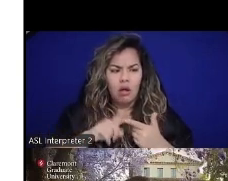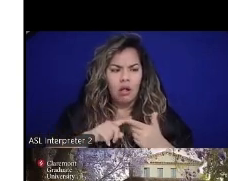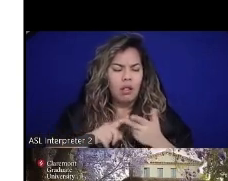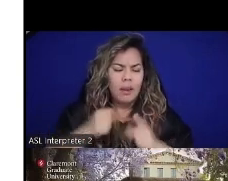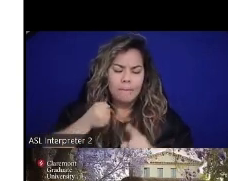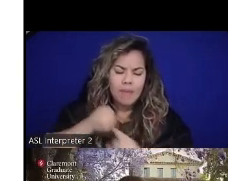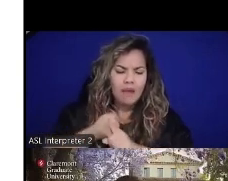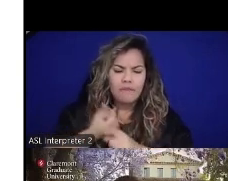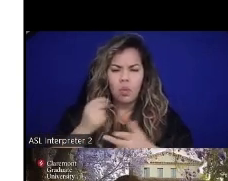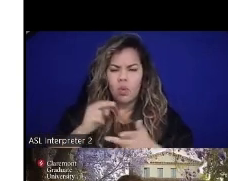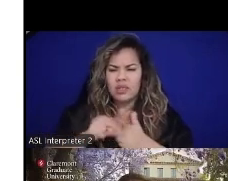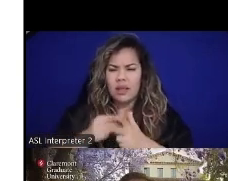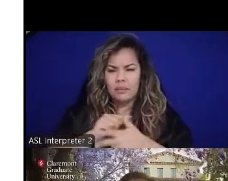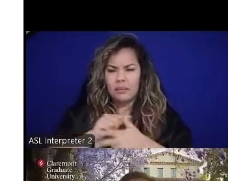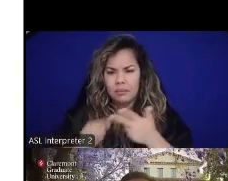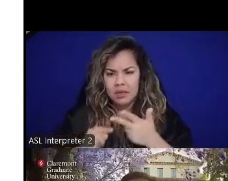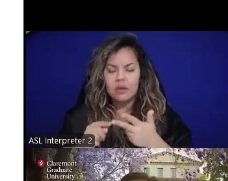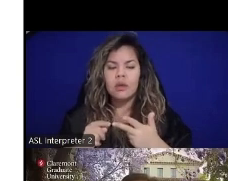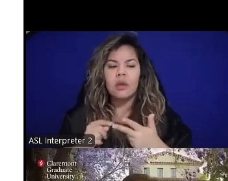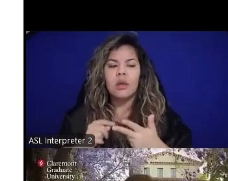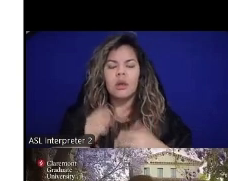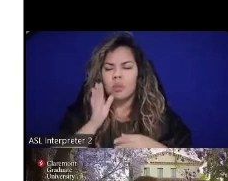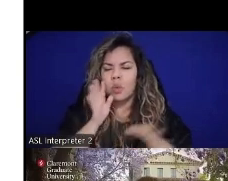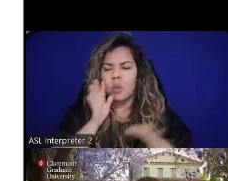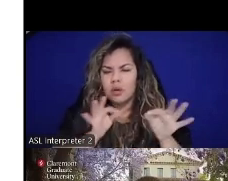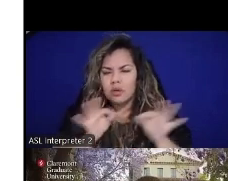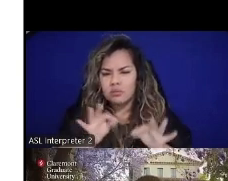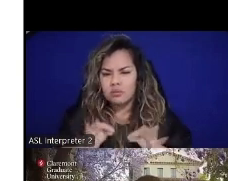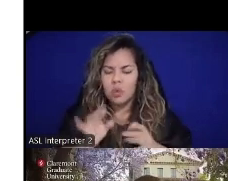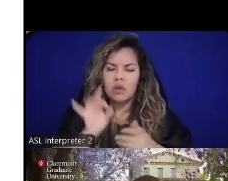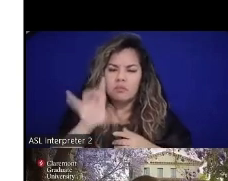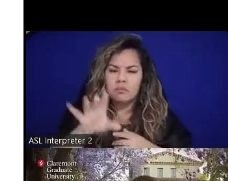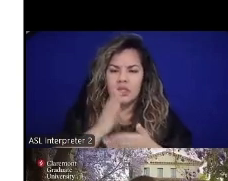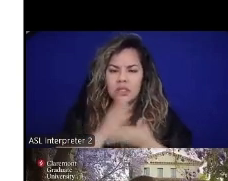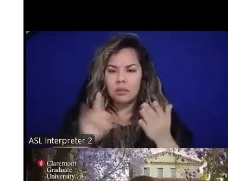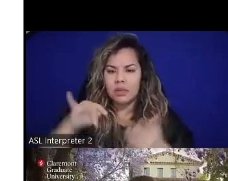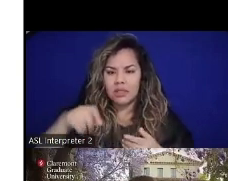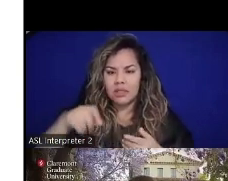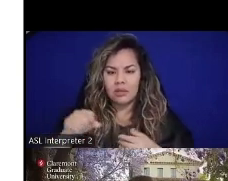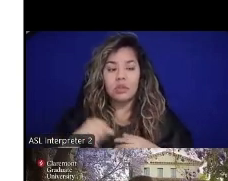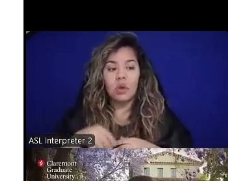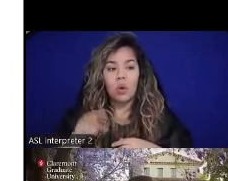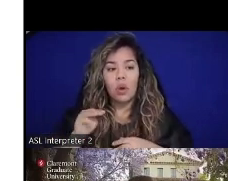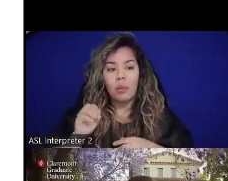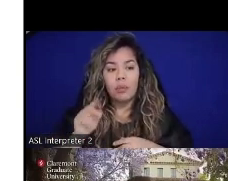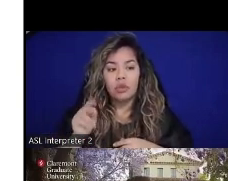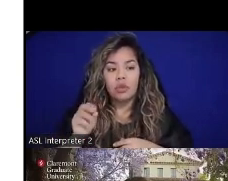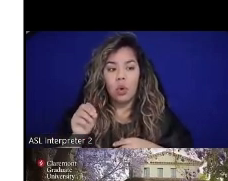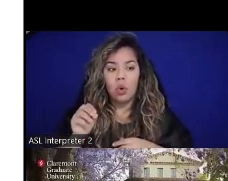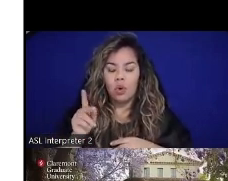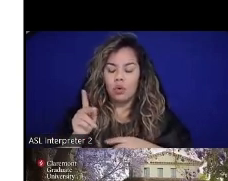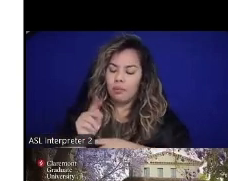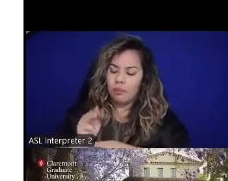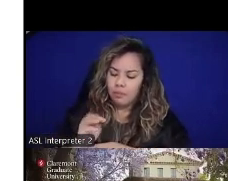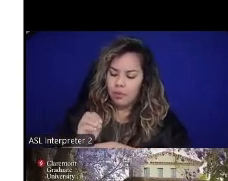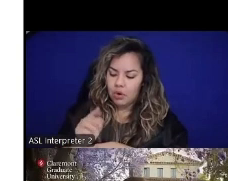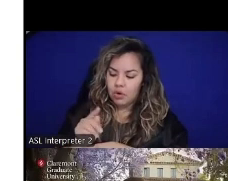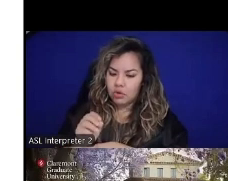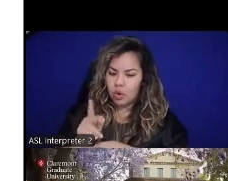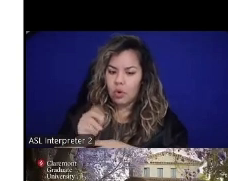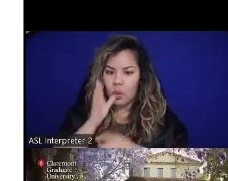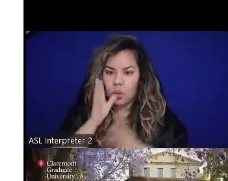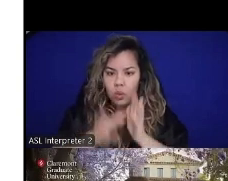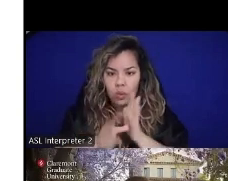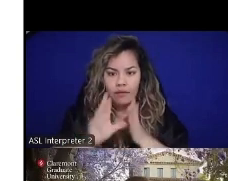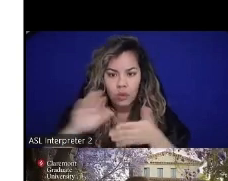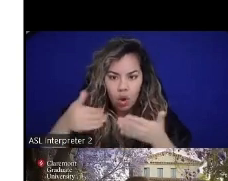manuscript is of the highest quality. So Motoko reviews all of those initial manuscripts that come in, and she decides whether